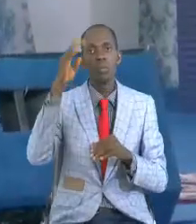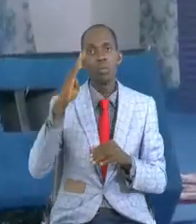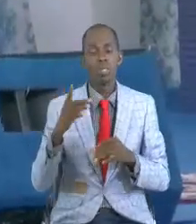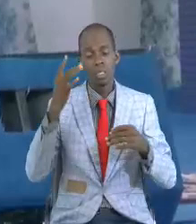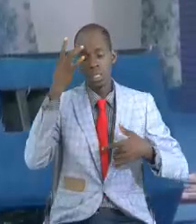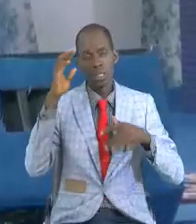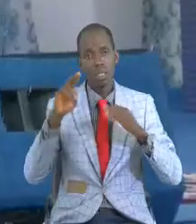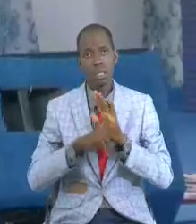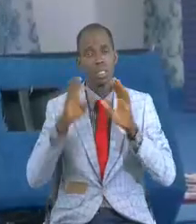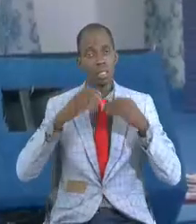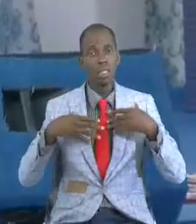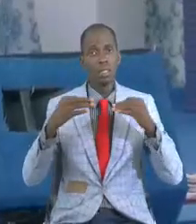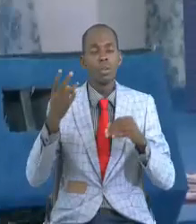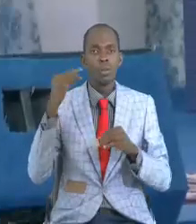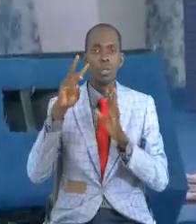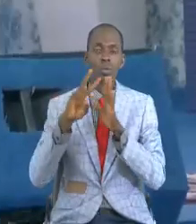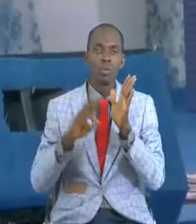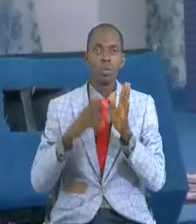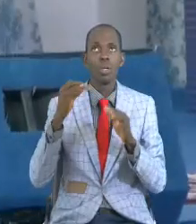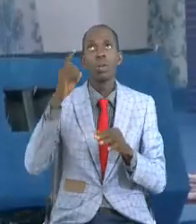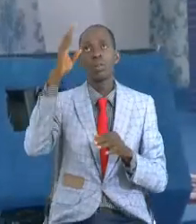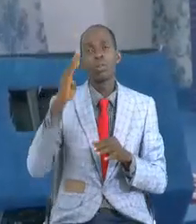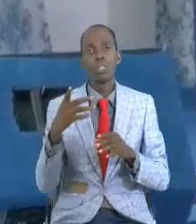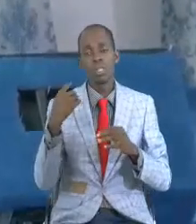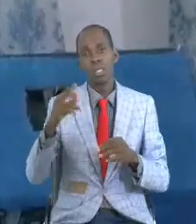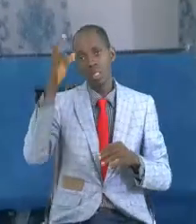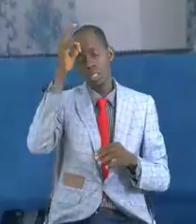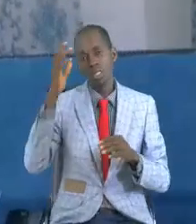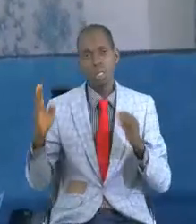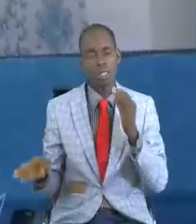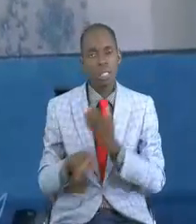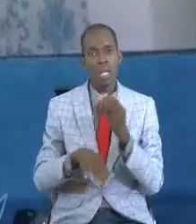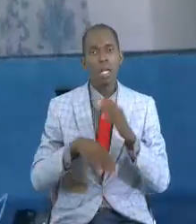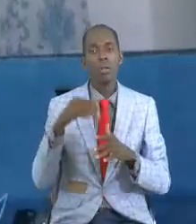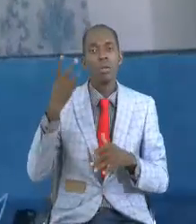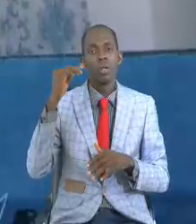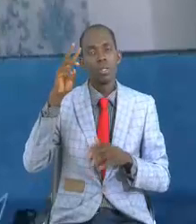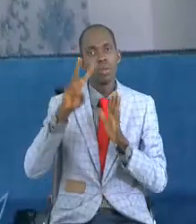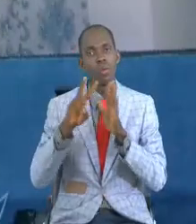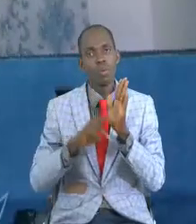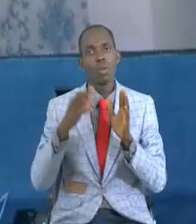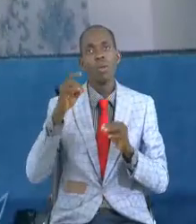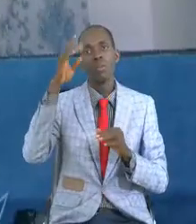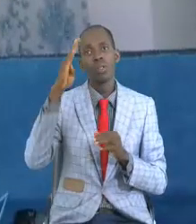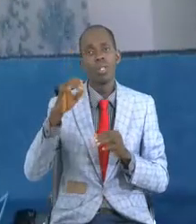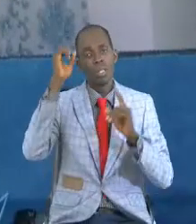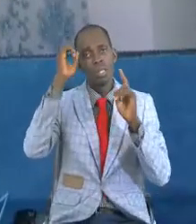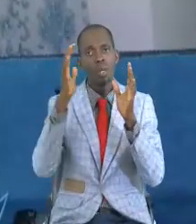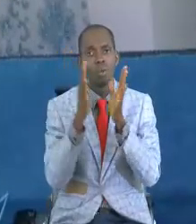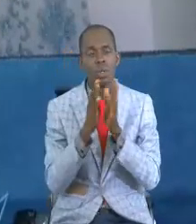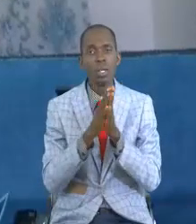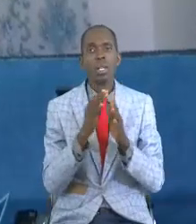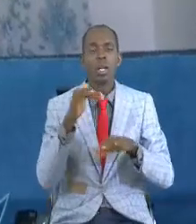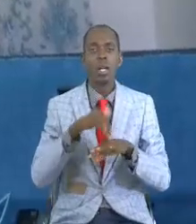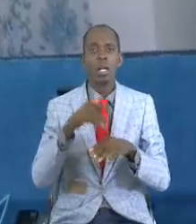healed, the will of God. The demons he cast out, the will of God. His prayer at Gethsemane, the